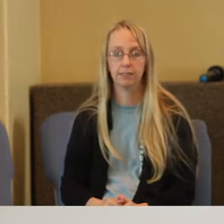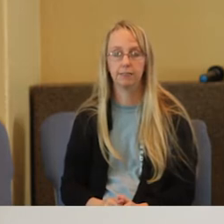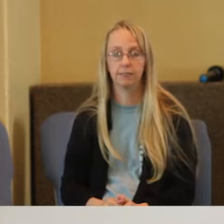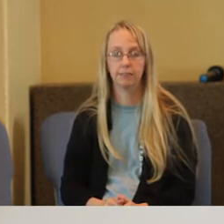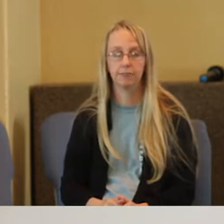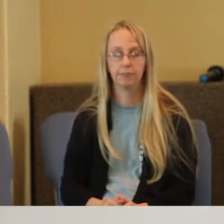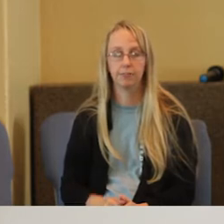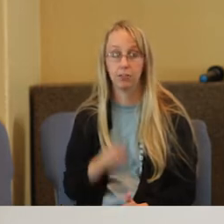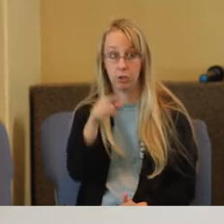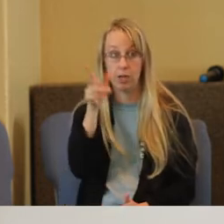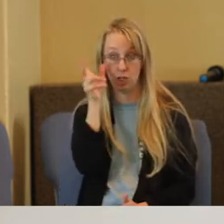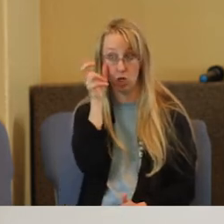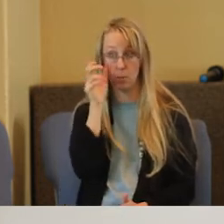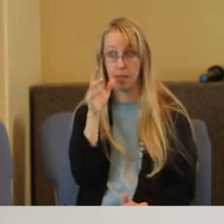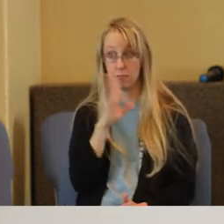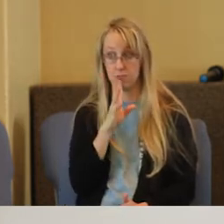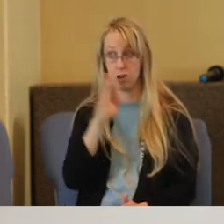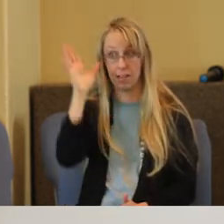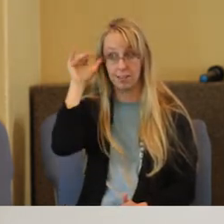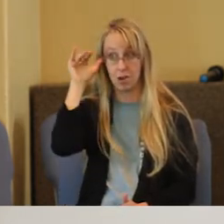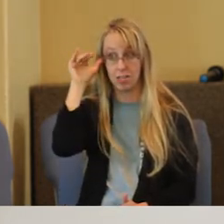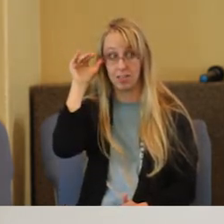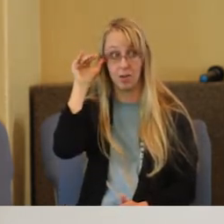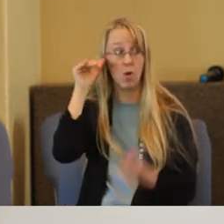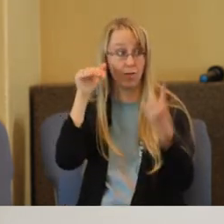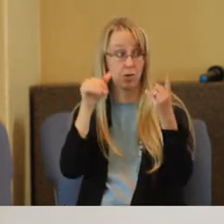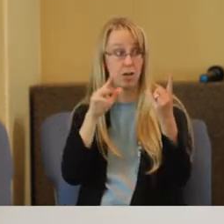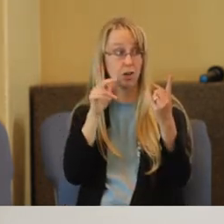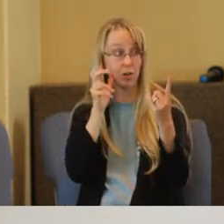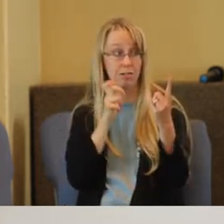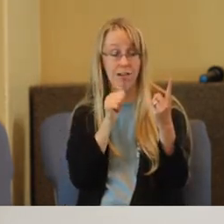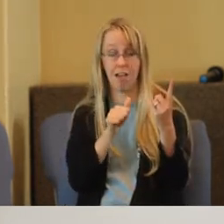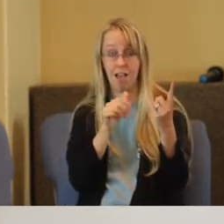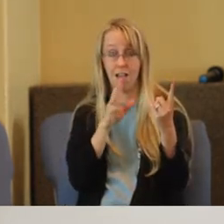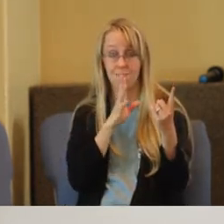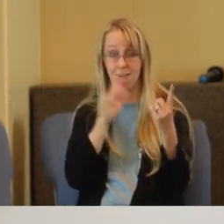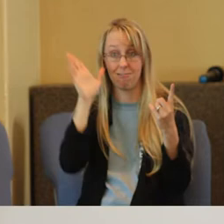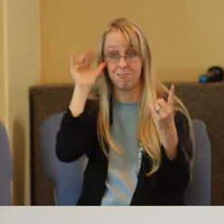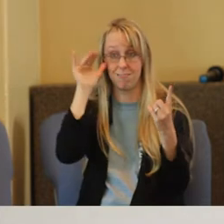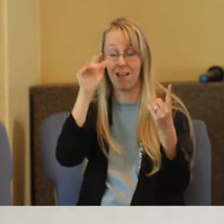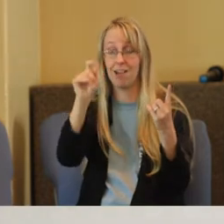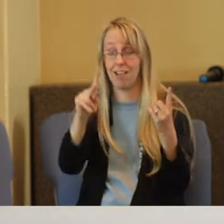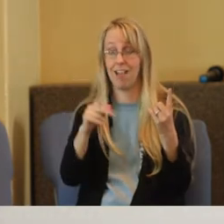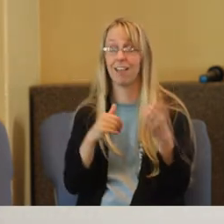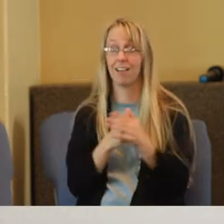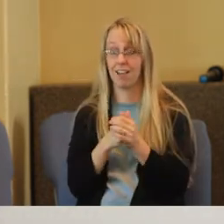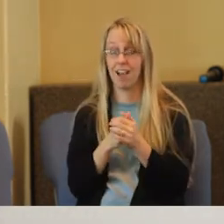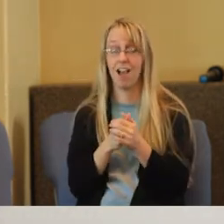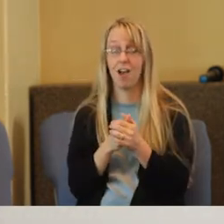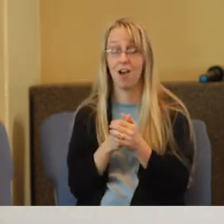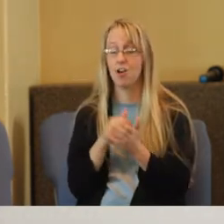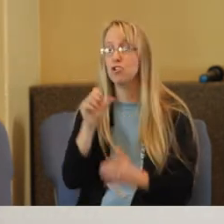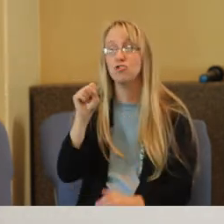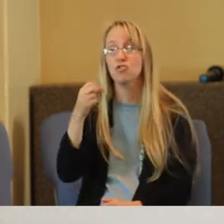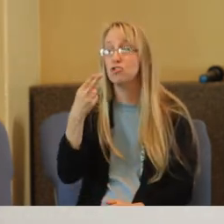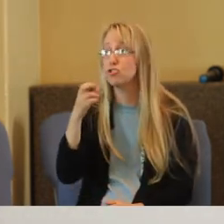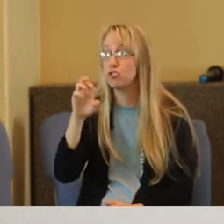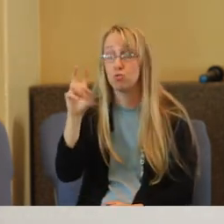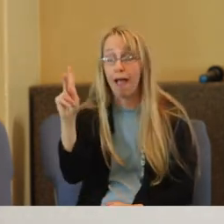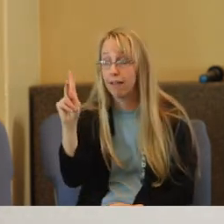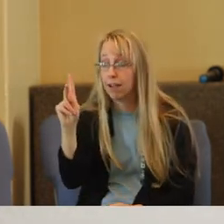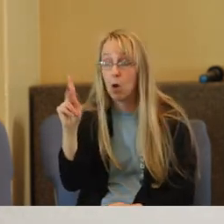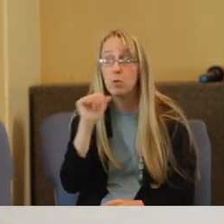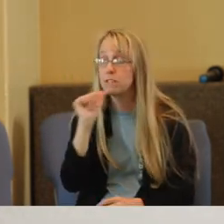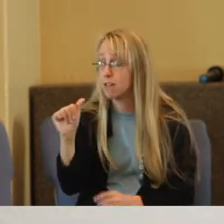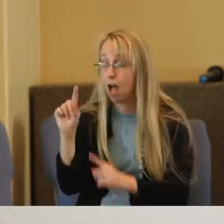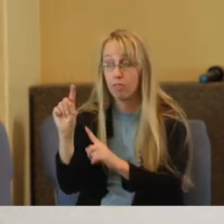So everybody's heard of a talking donkey. We've got one that has not heard of the talking donkey. We've got another one, okay? Shrek was not the first. The